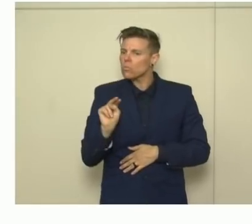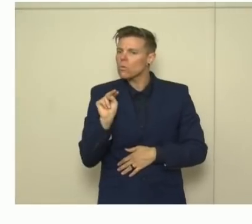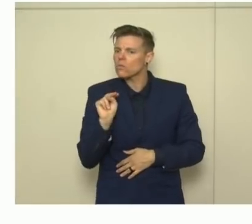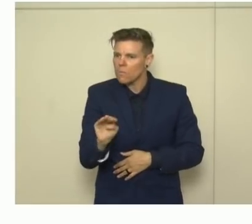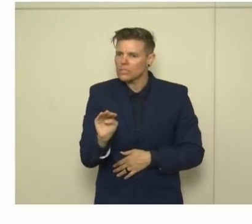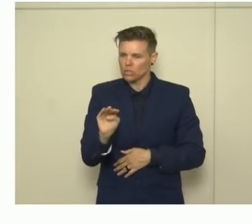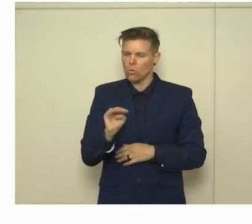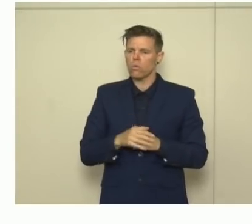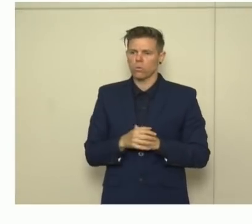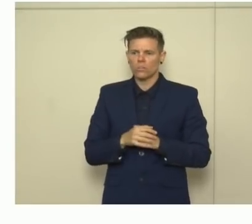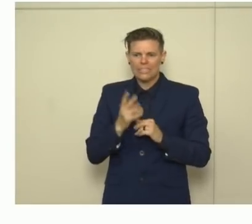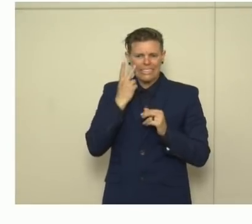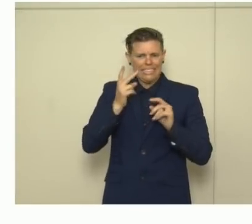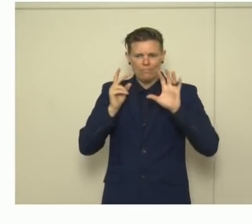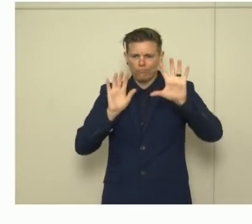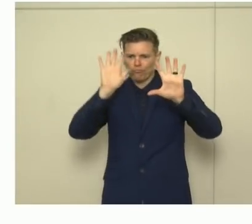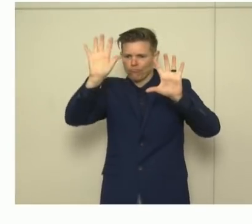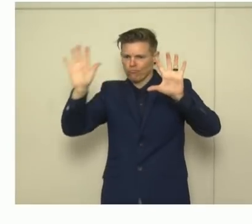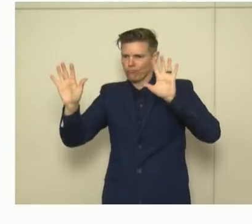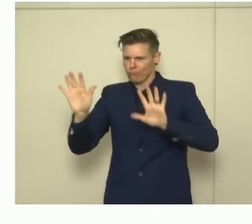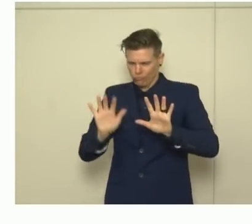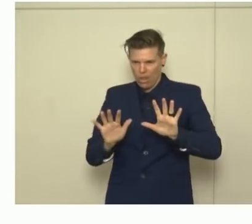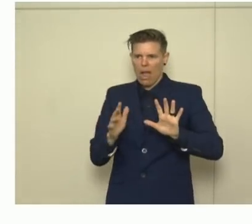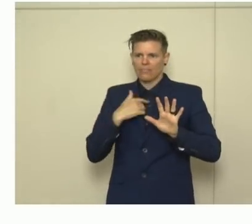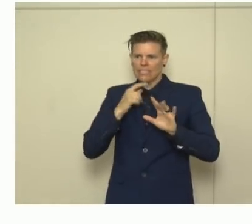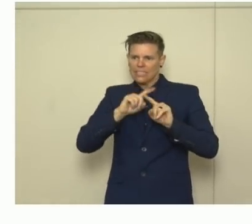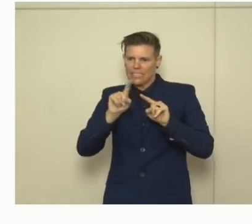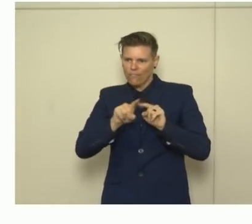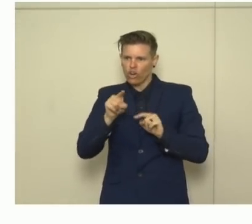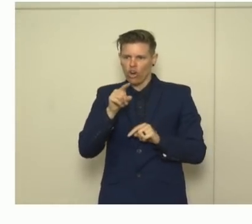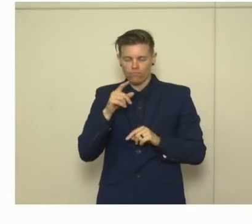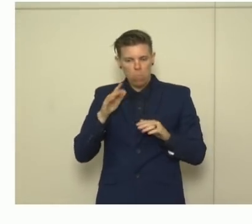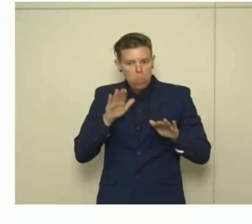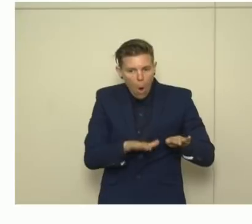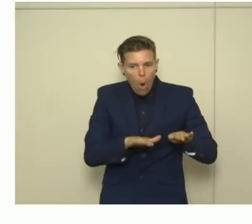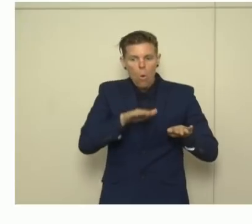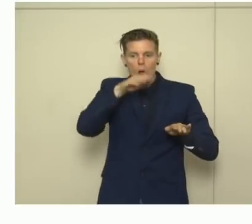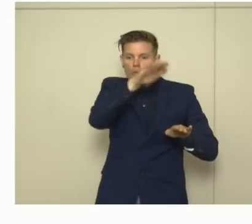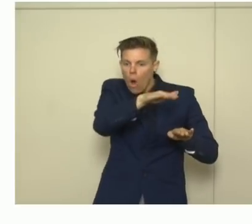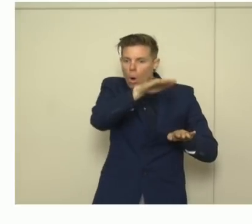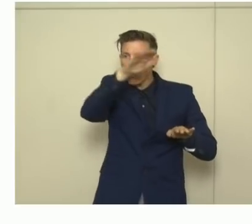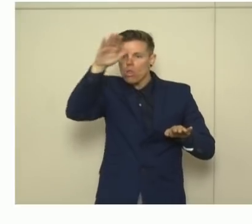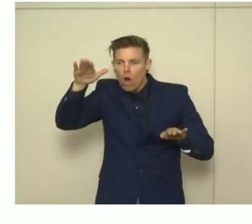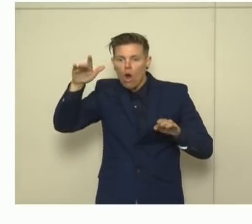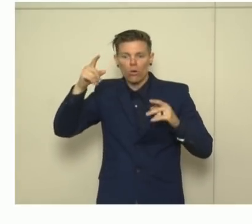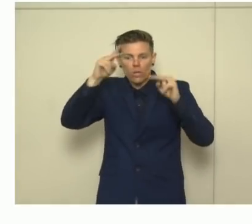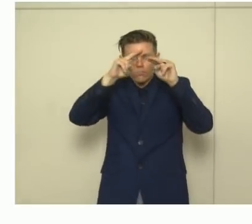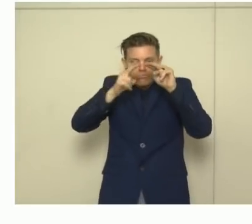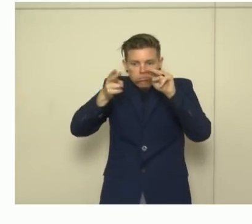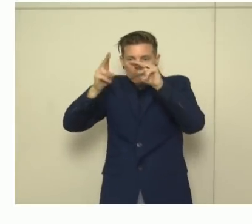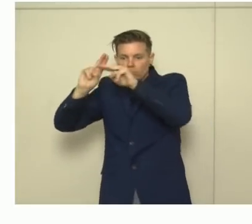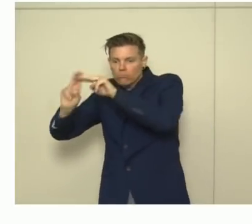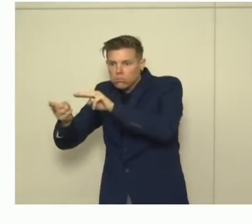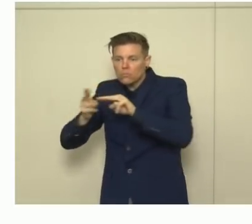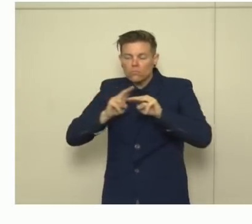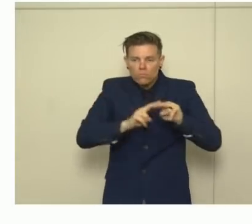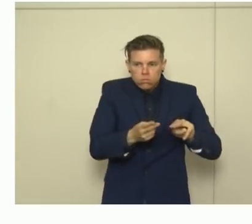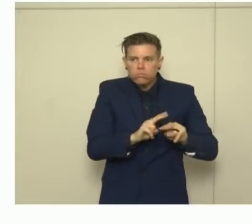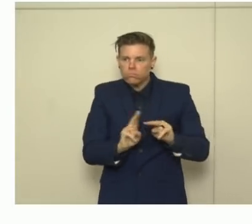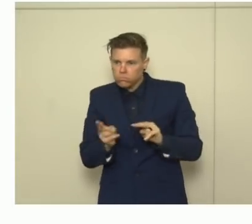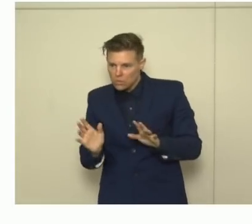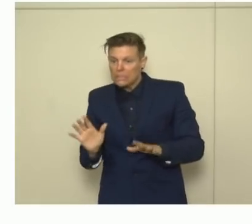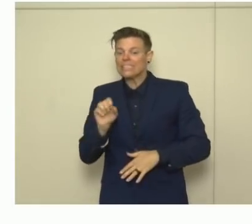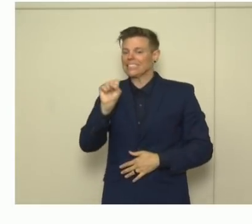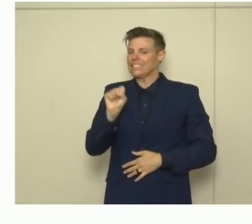below, lower levels everywhere or levels coming down. Of course, you're going to hear more about the Southeast, where we have